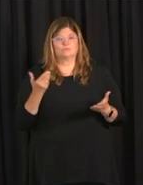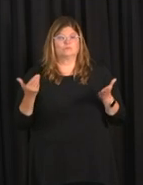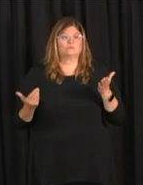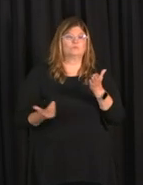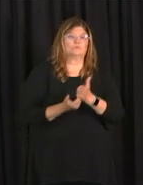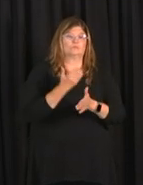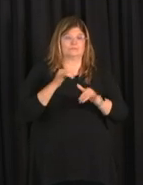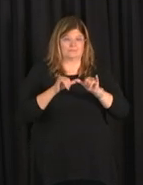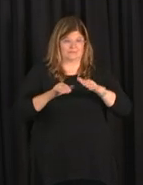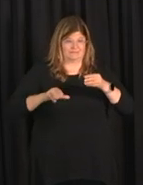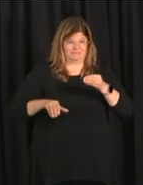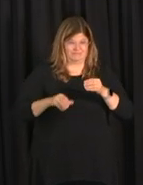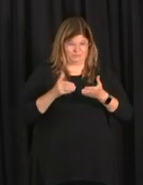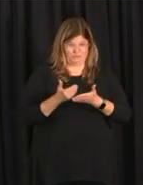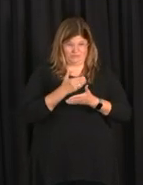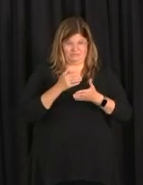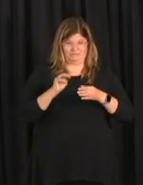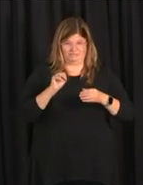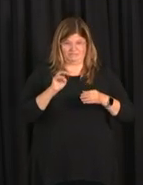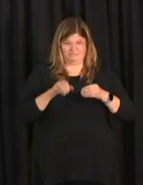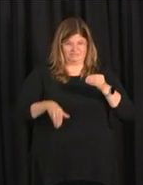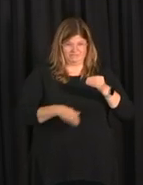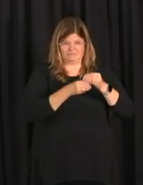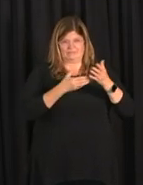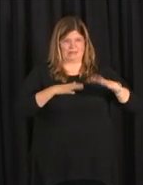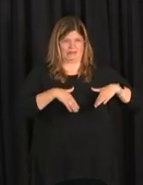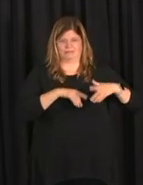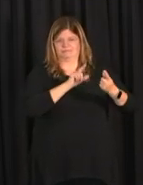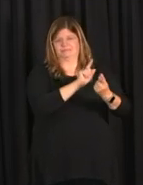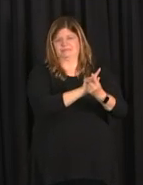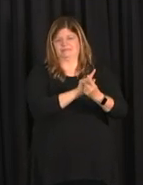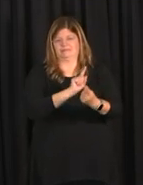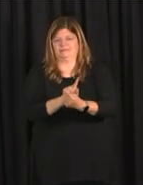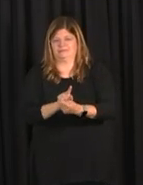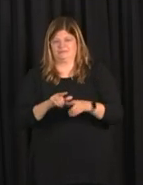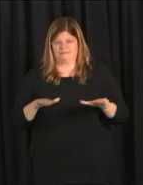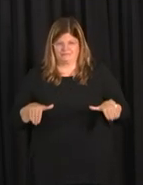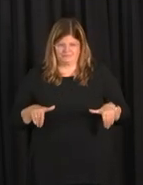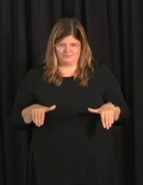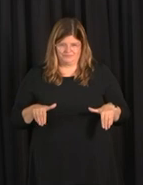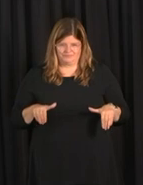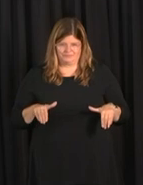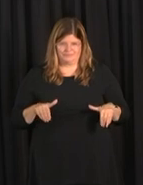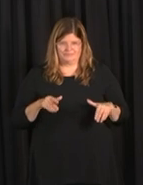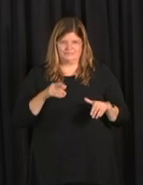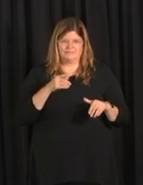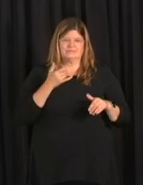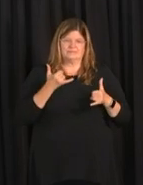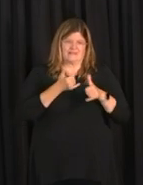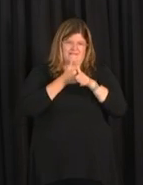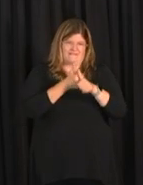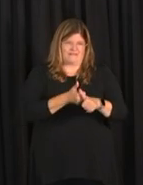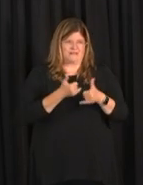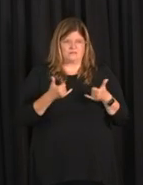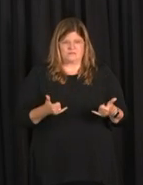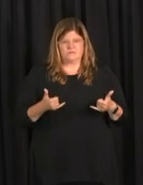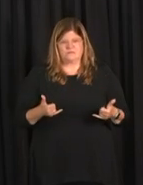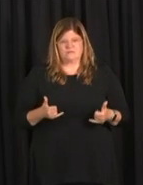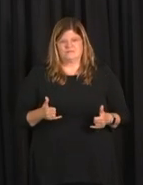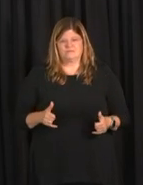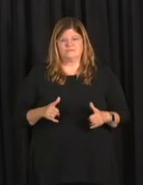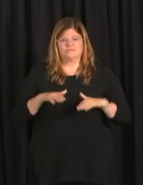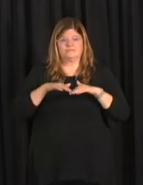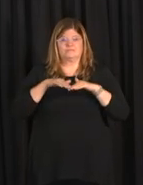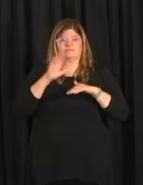phase 3, we aren't meeting that one yet either. So yes, these are the metrics that we are following.